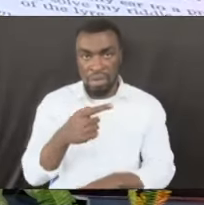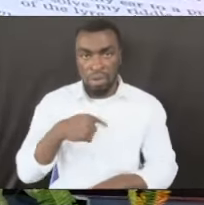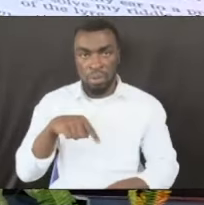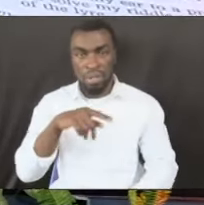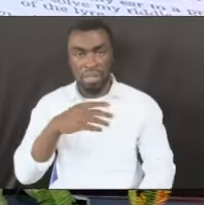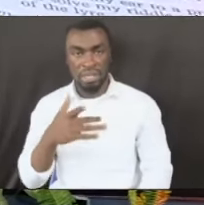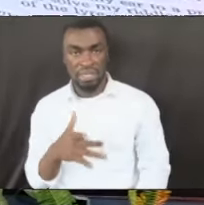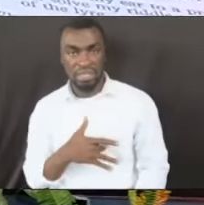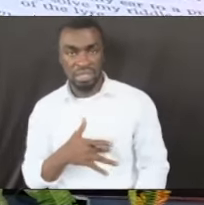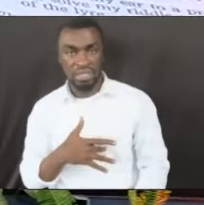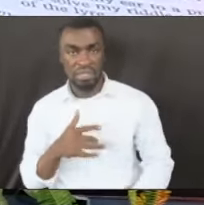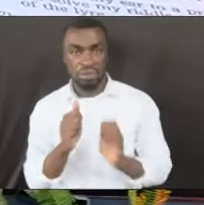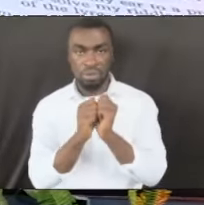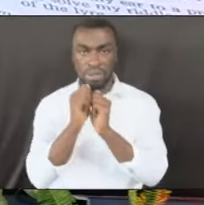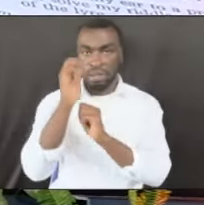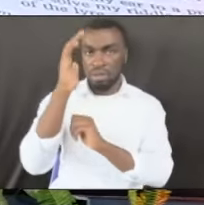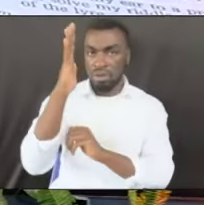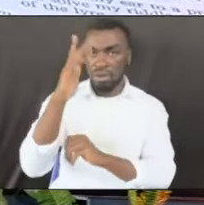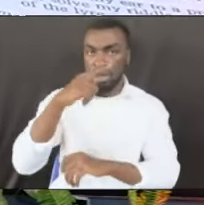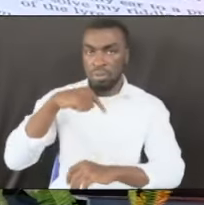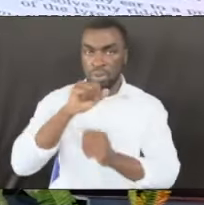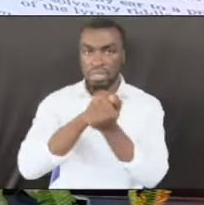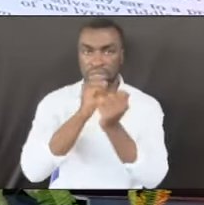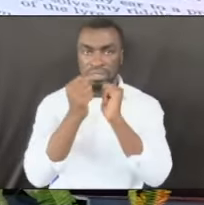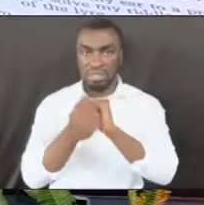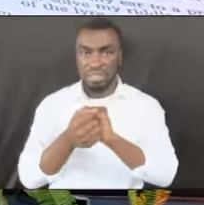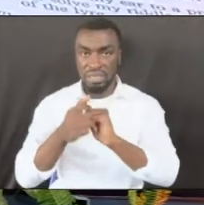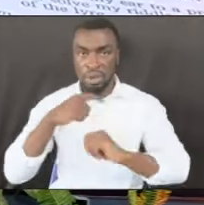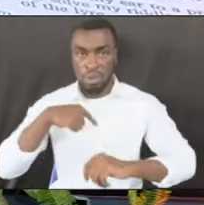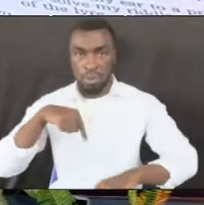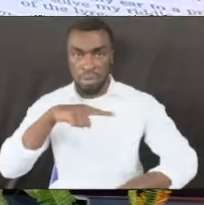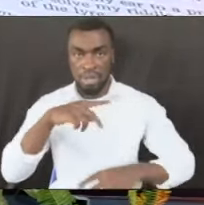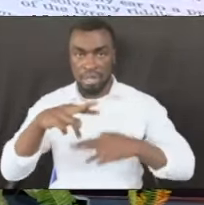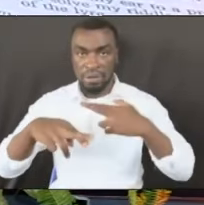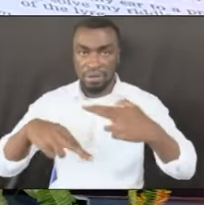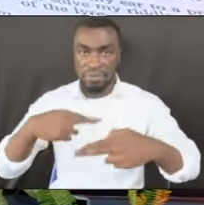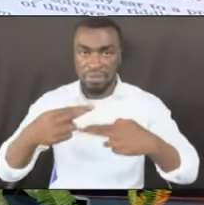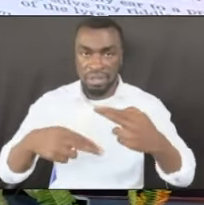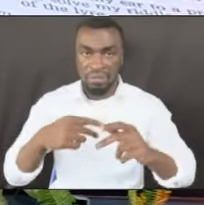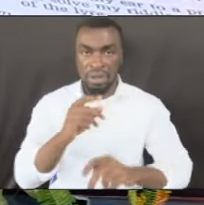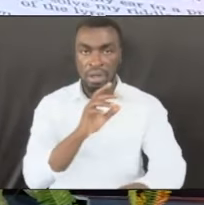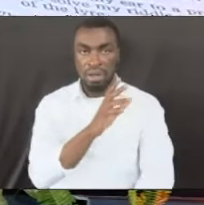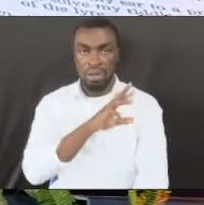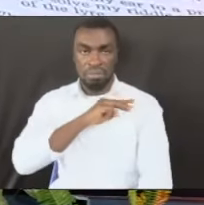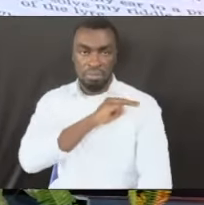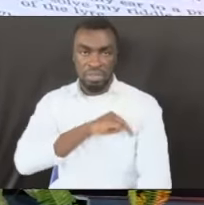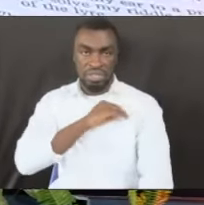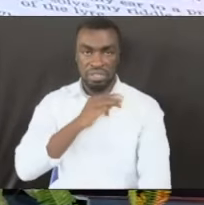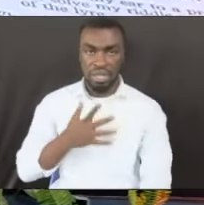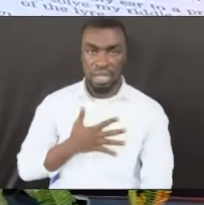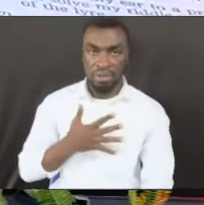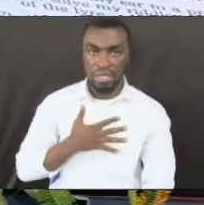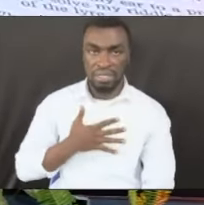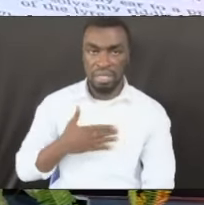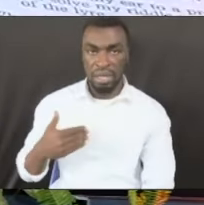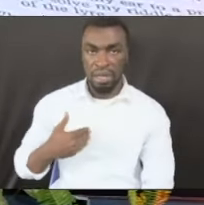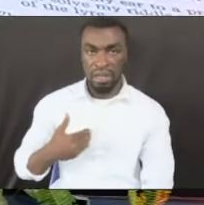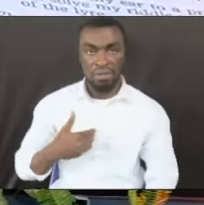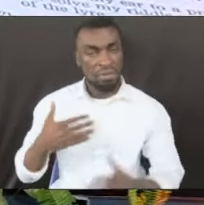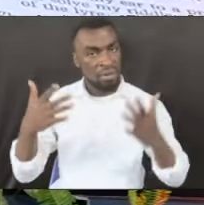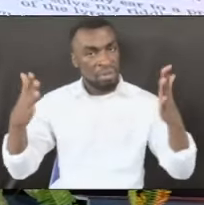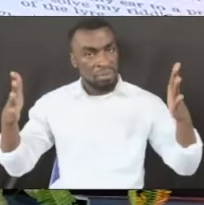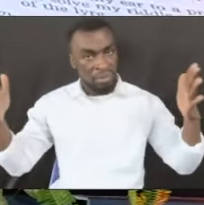that we are converted, we are revived, then our ministry is going to have great power.